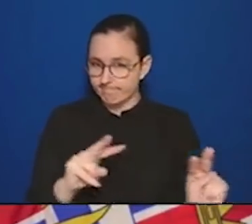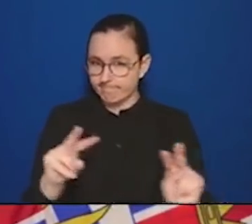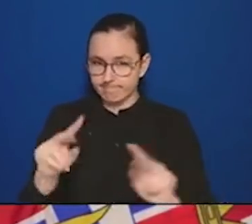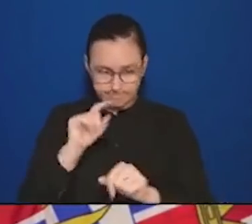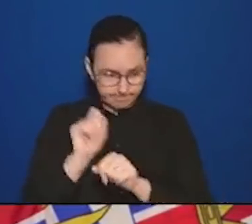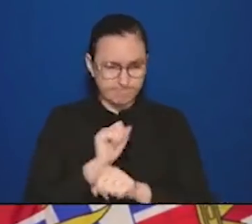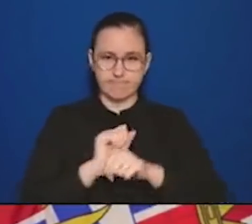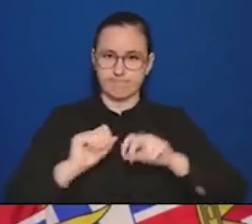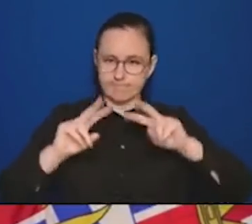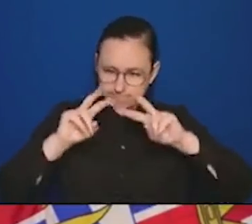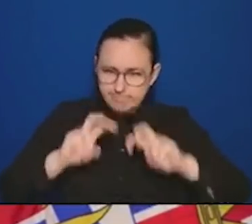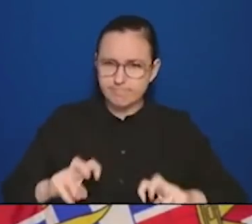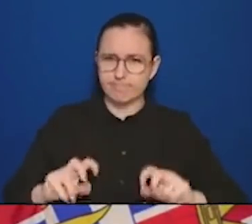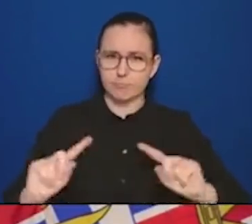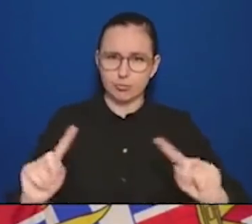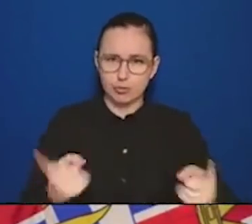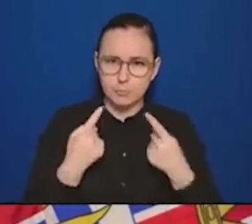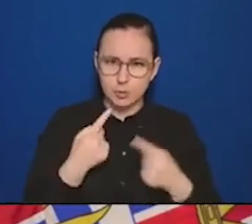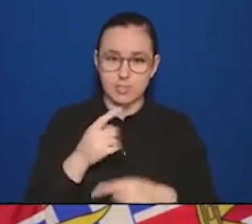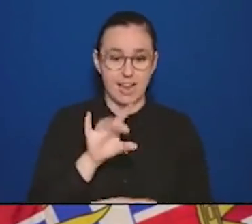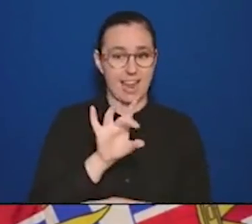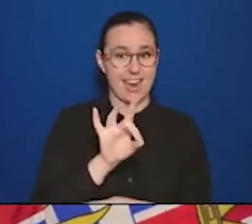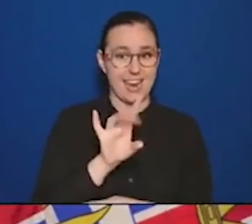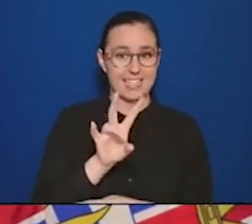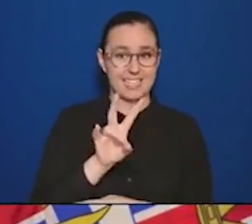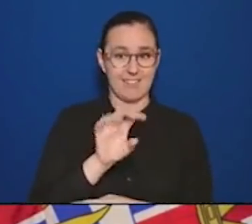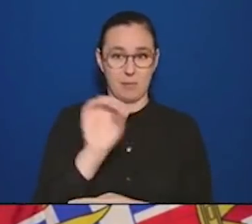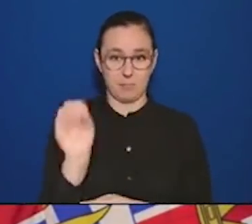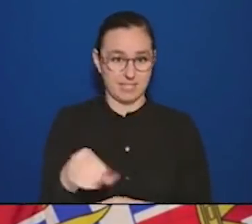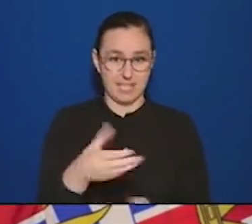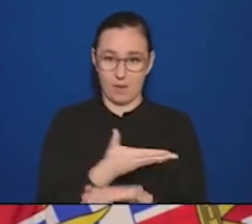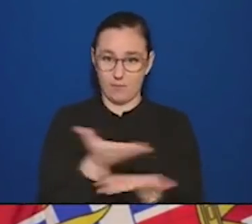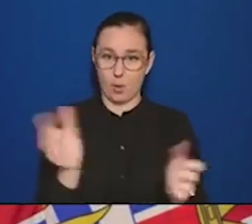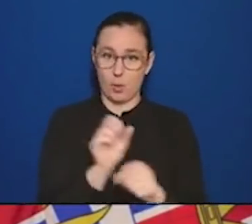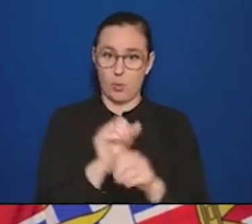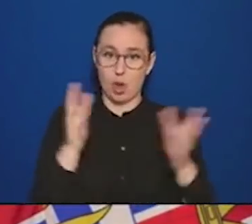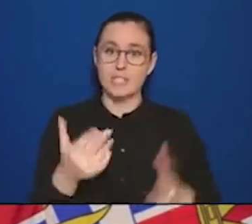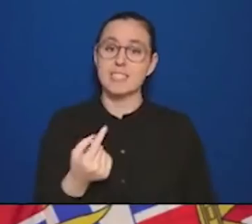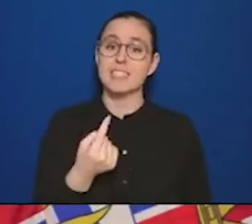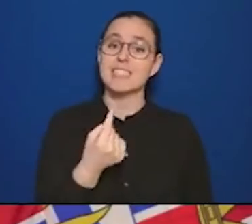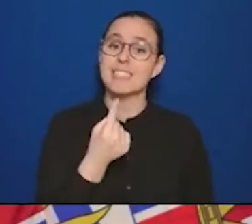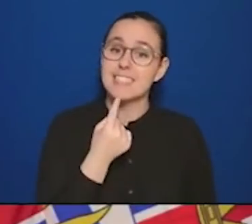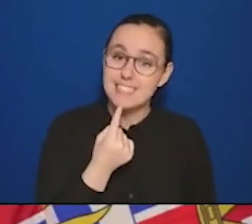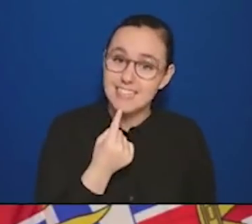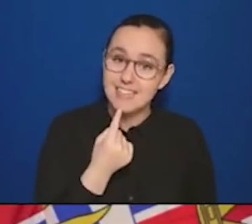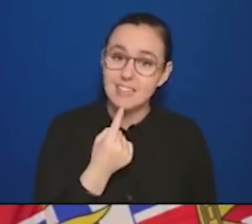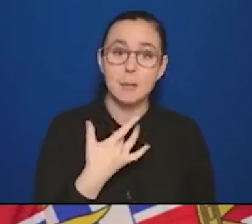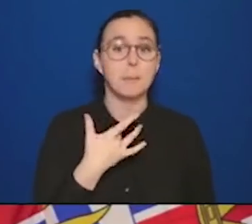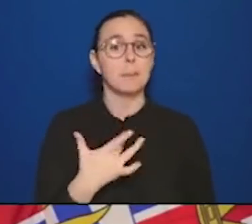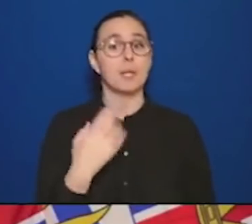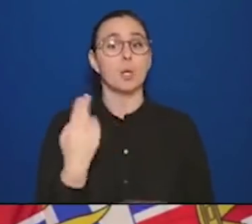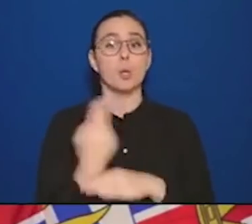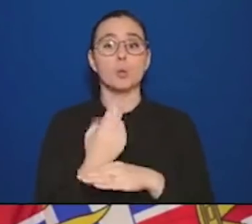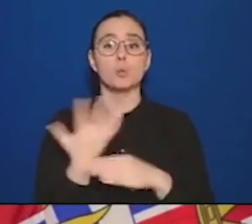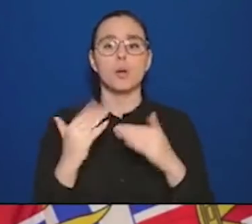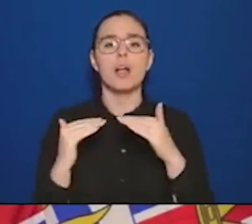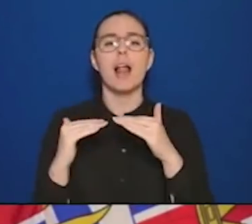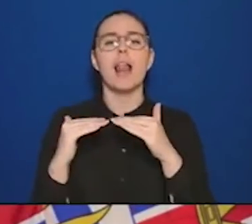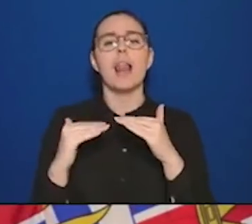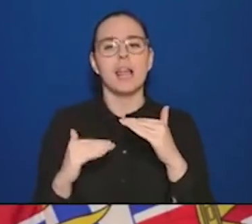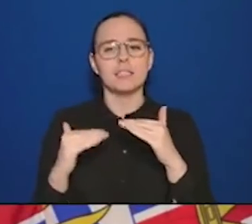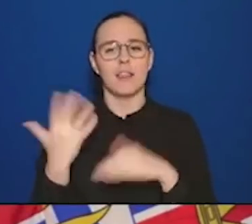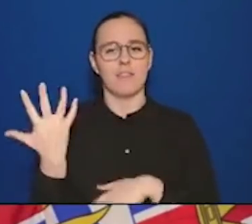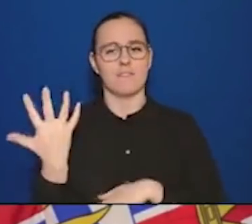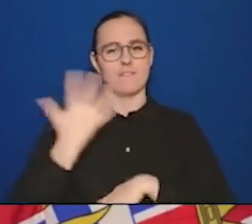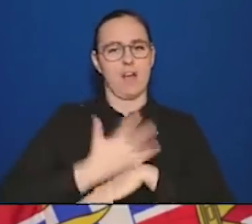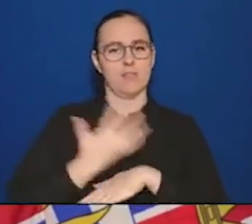work, 87% of them reported that they utilize 5 days or less. So that's how we arrived at that based on the data and that